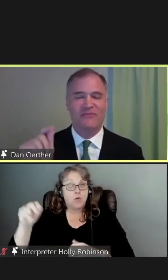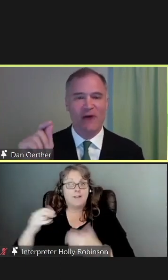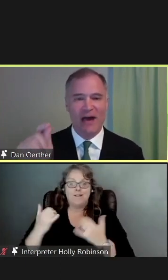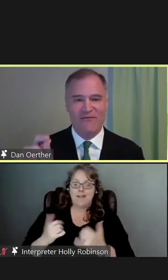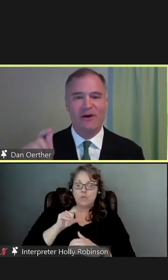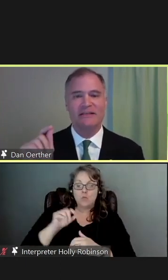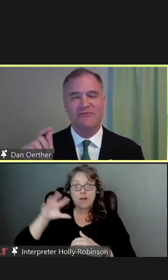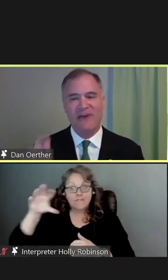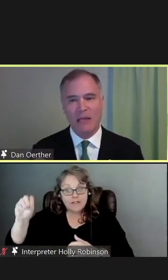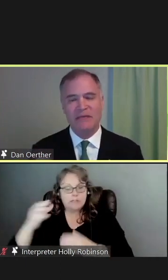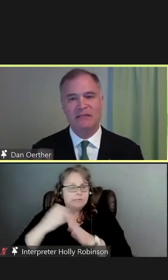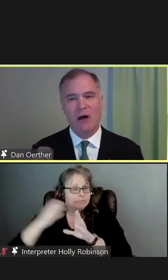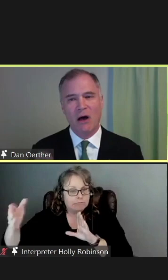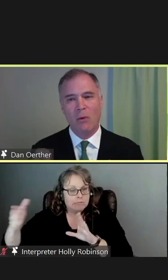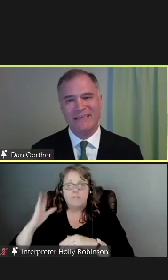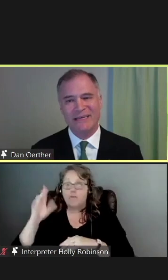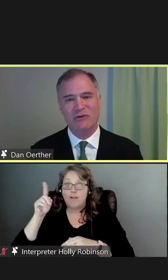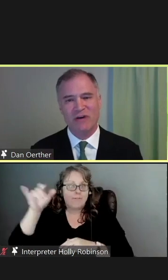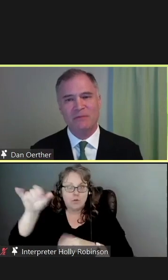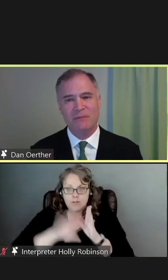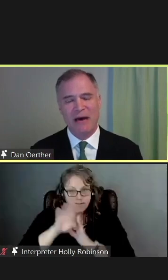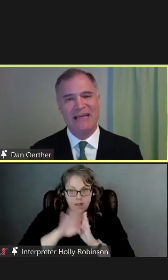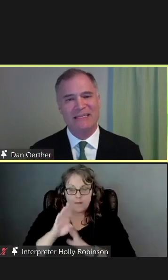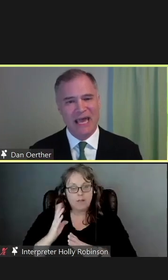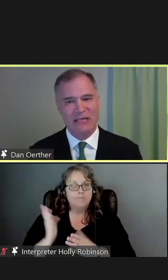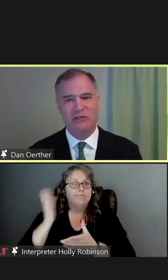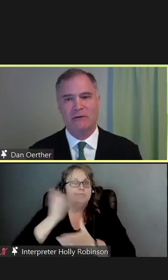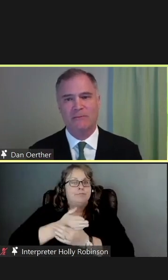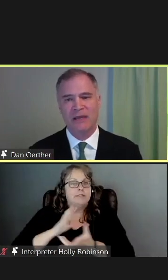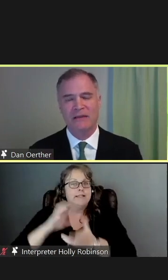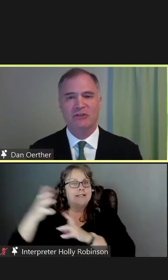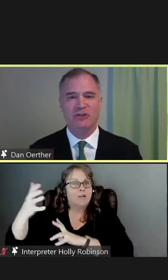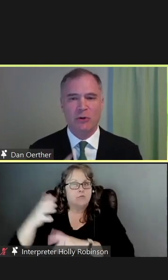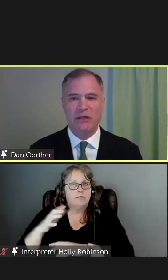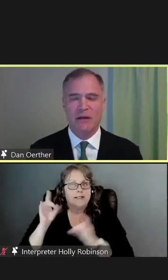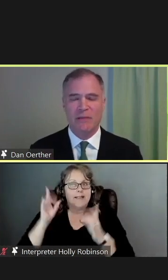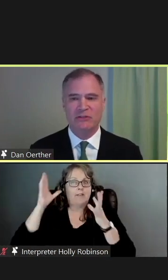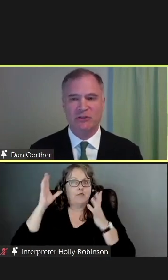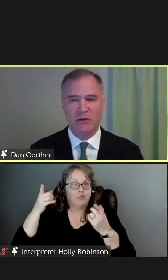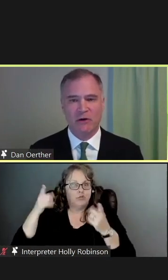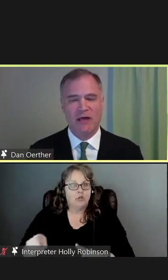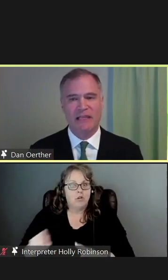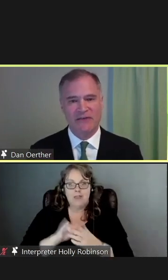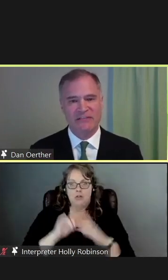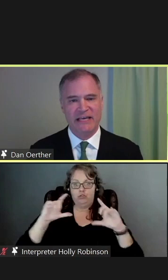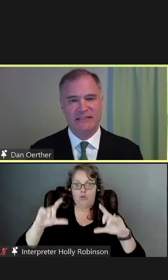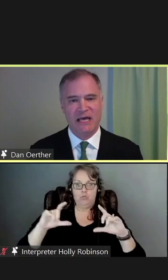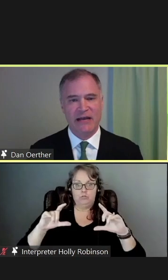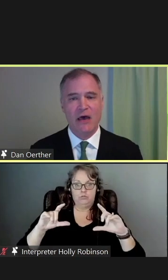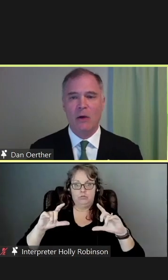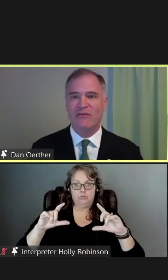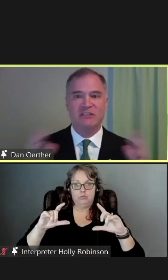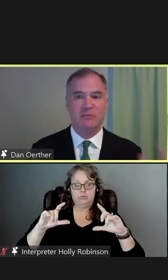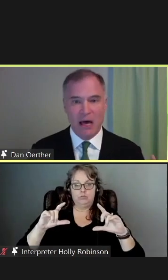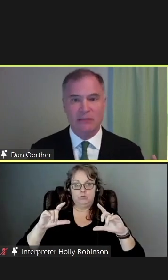2050, forever, development is always interrupted by disaster. This is shown here by this circle on the left-hand side.